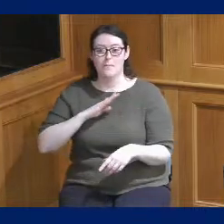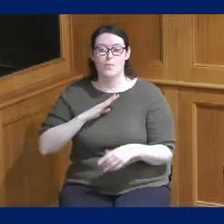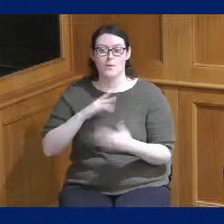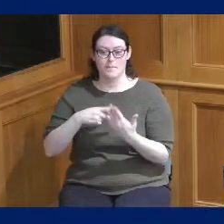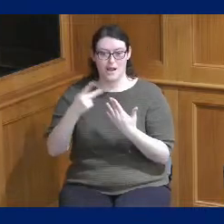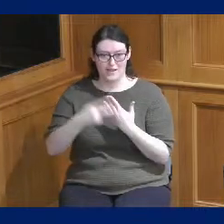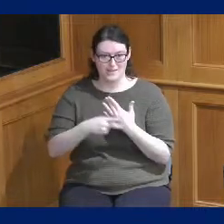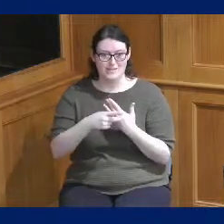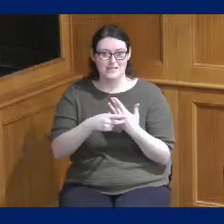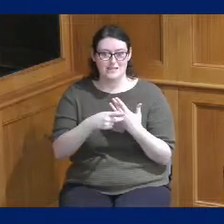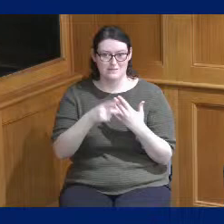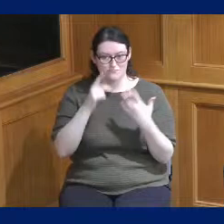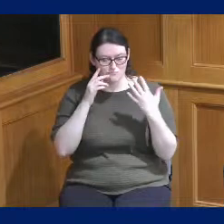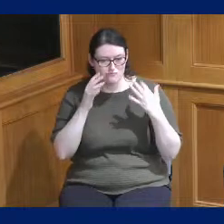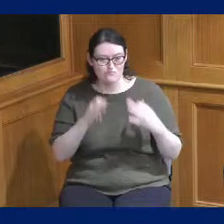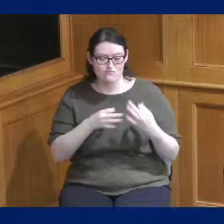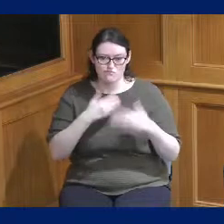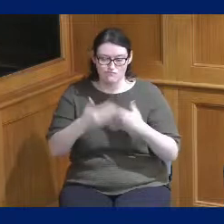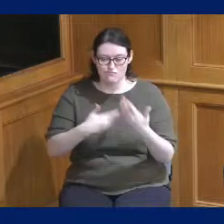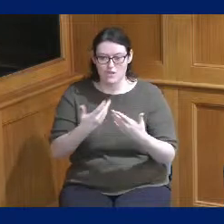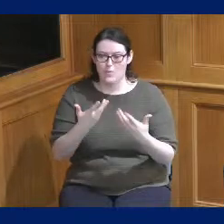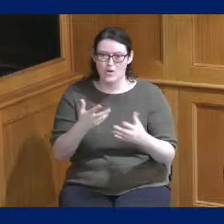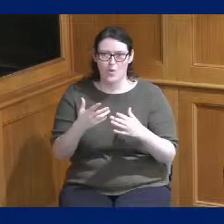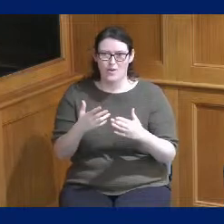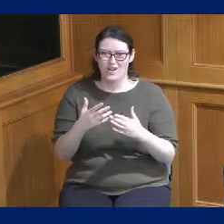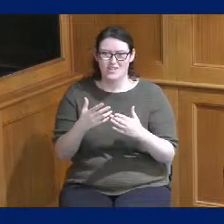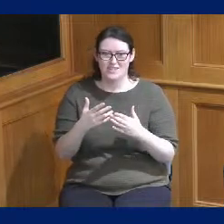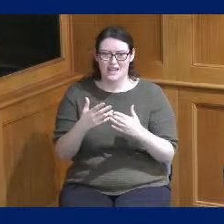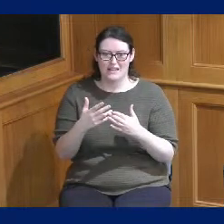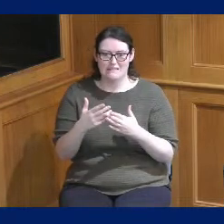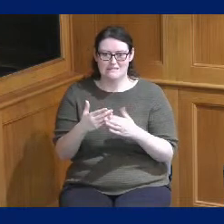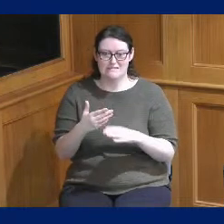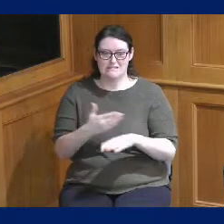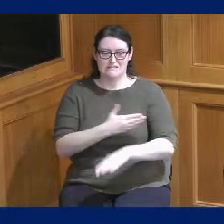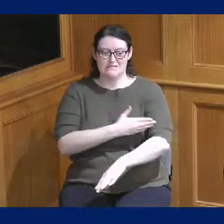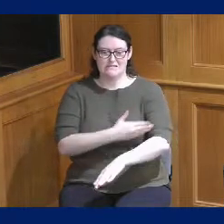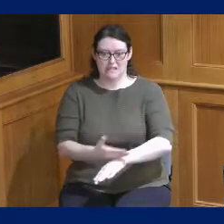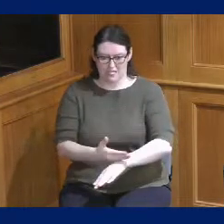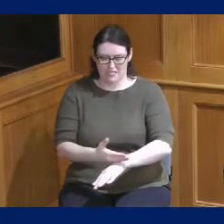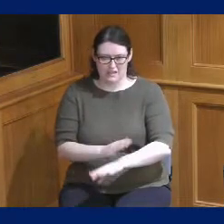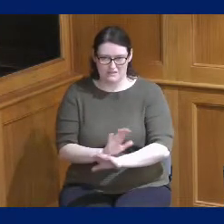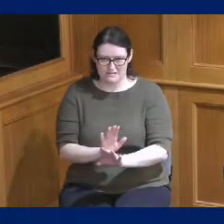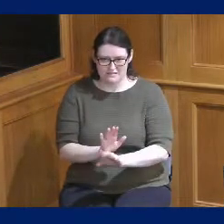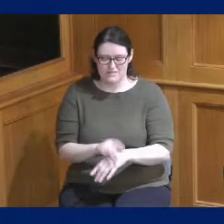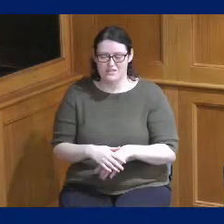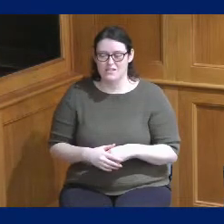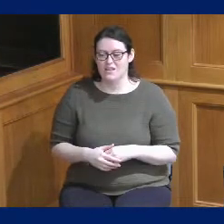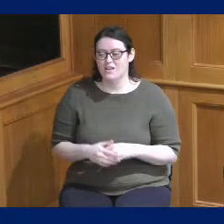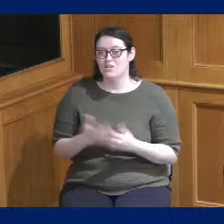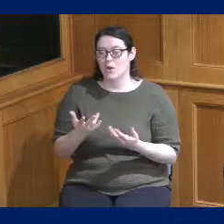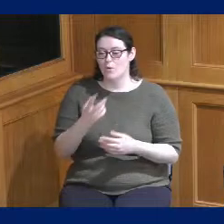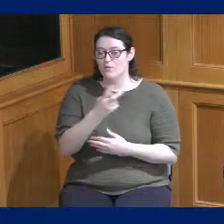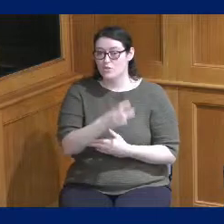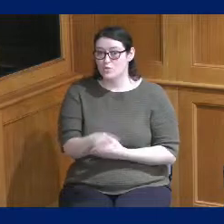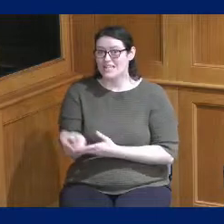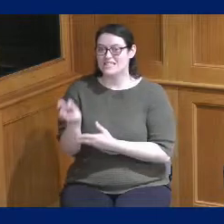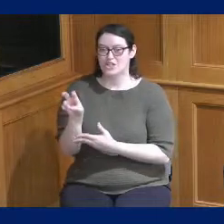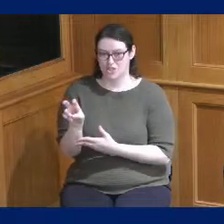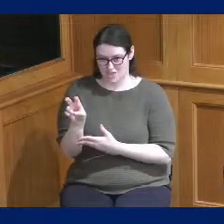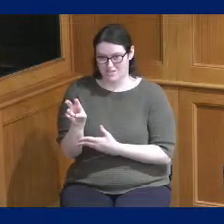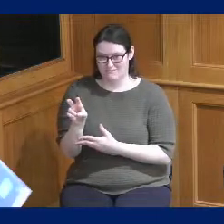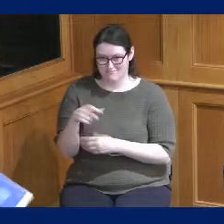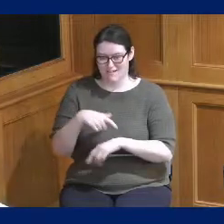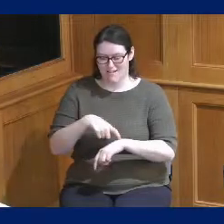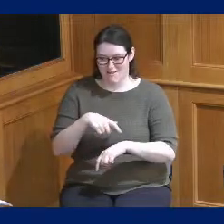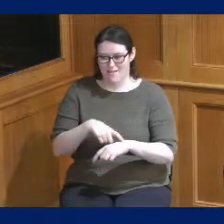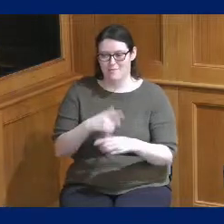we've received as well, just to make sure that we are not backsliding in those areas. So when we talk about transitioning,